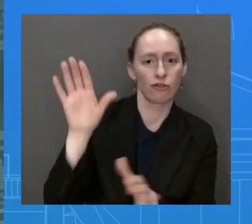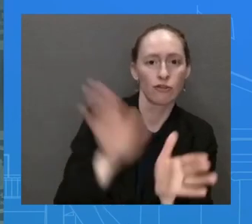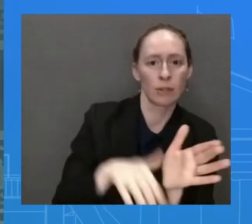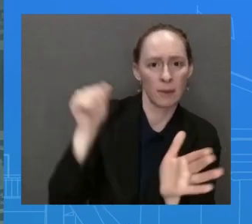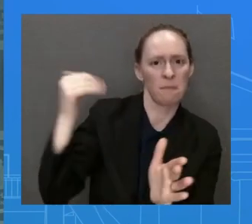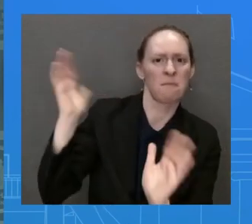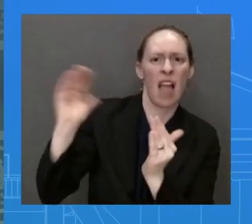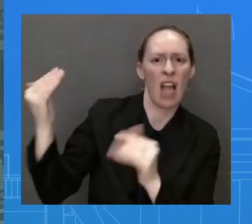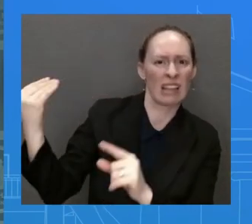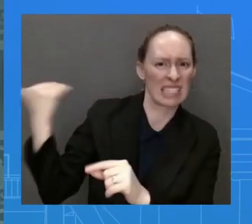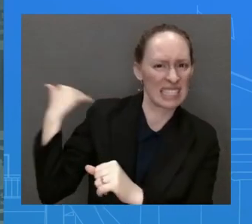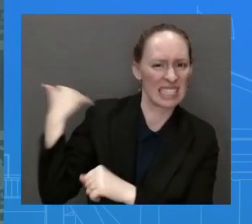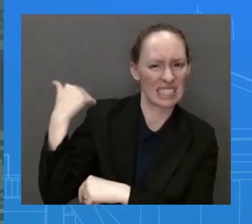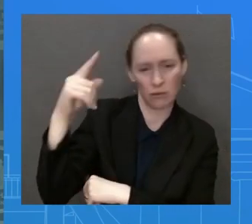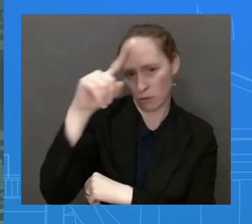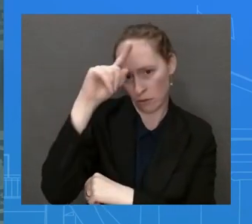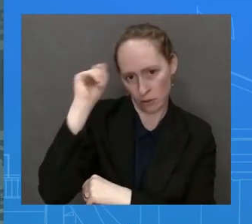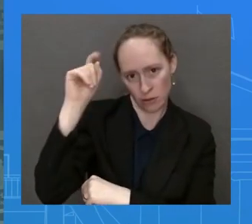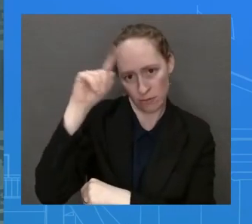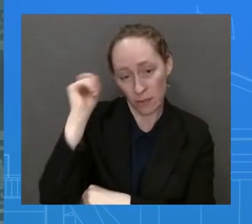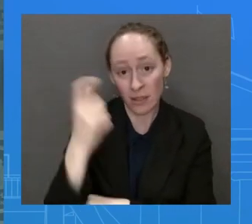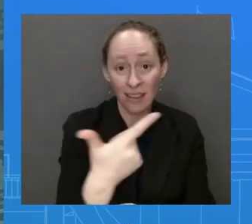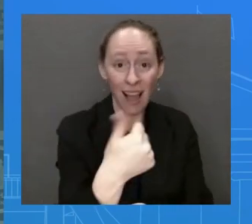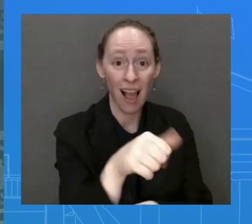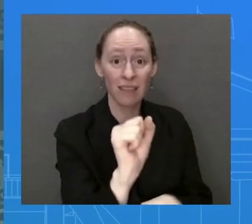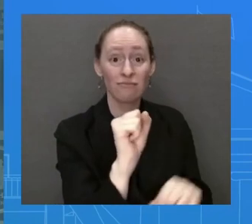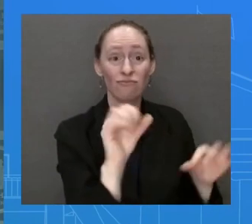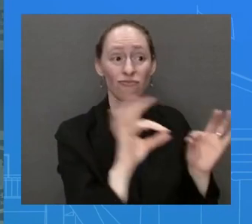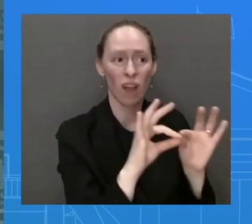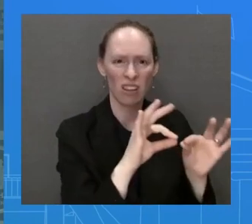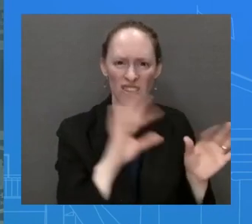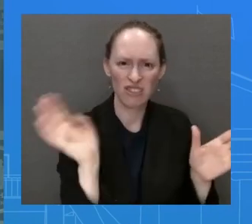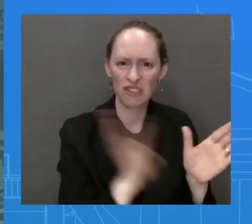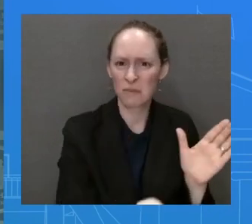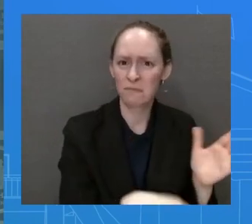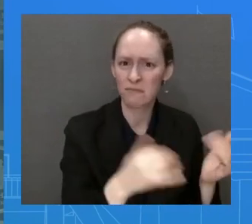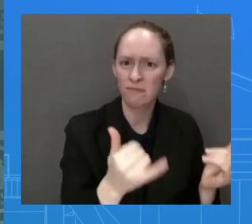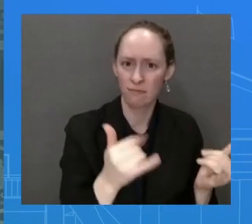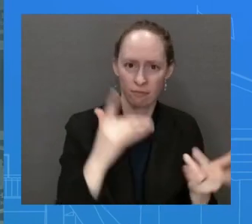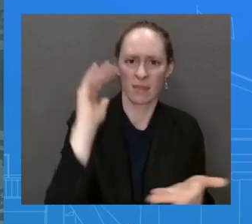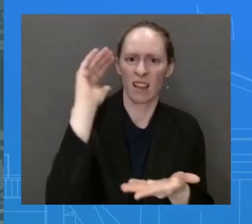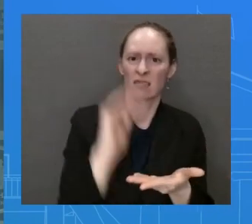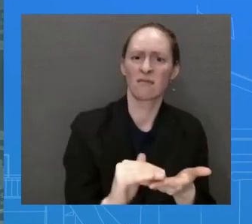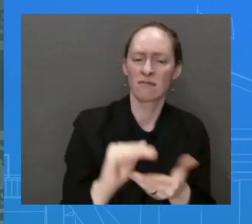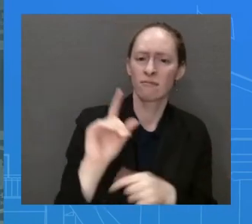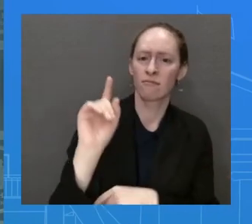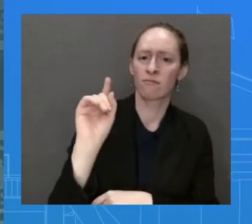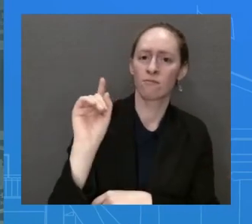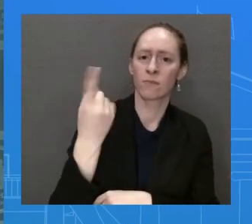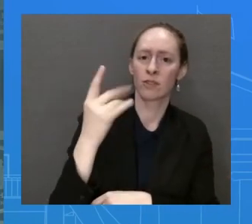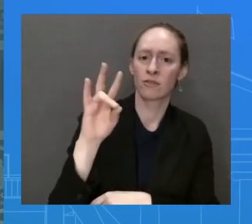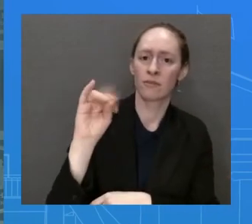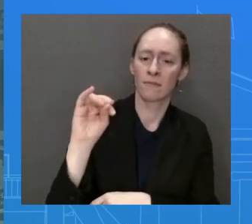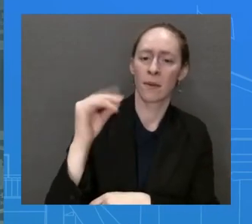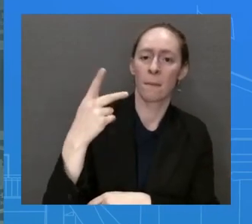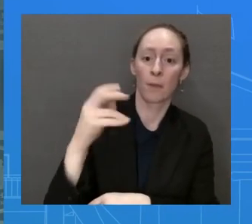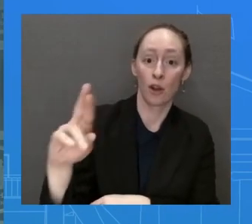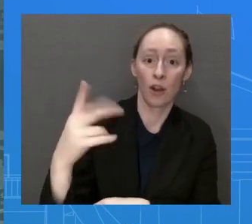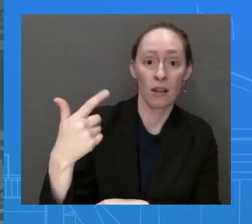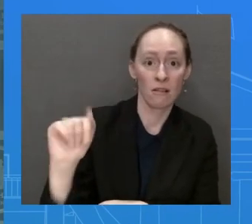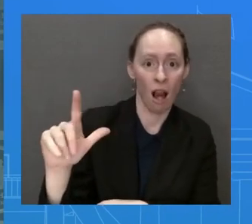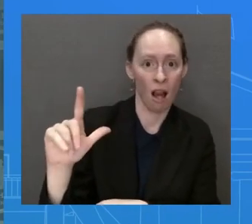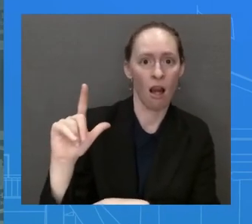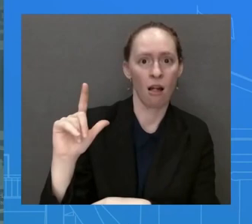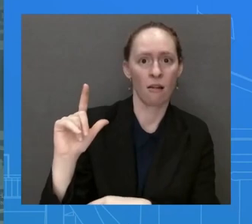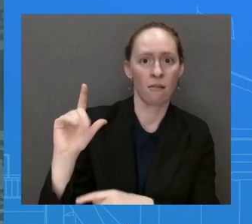by about more than $1.70 per from its peak. All of that matters. And so that's how we're